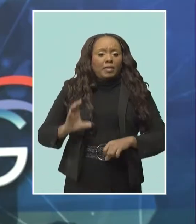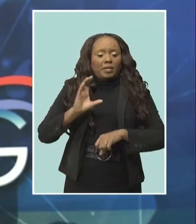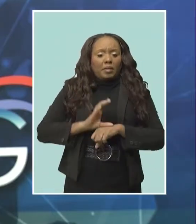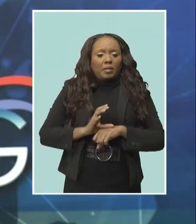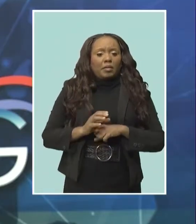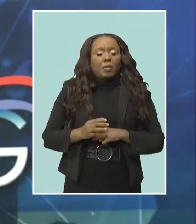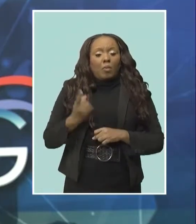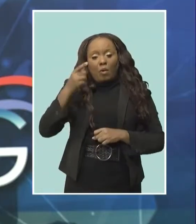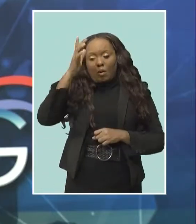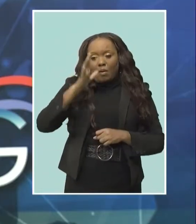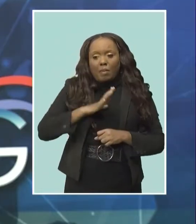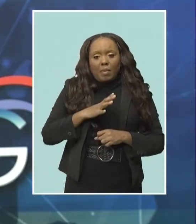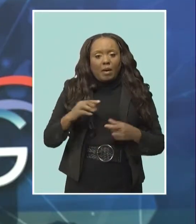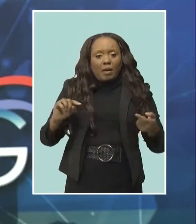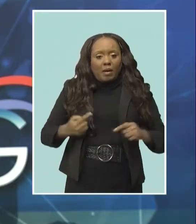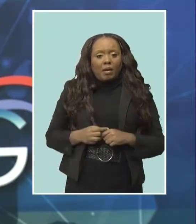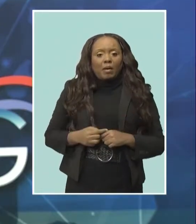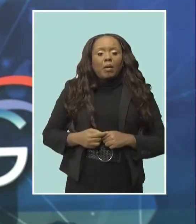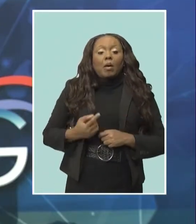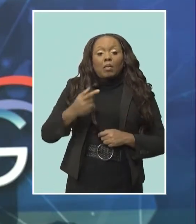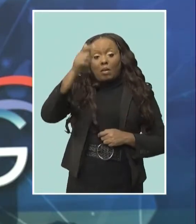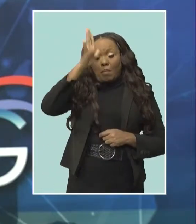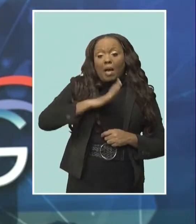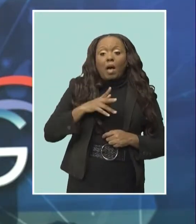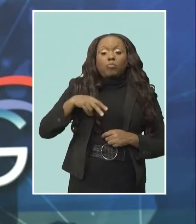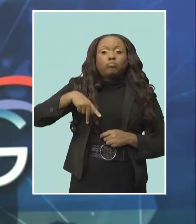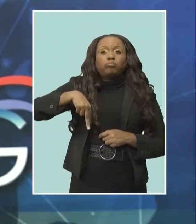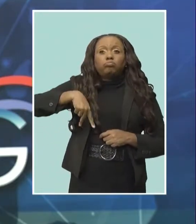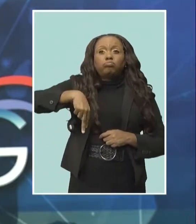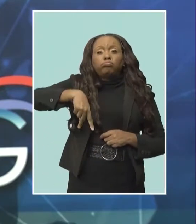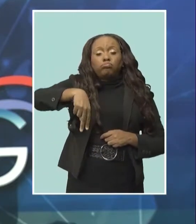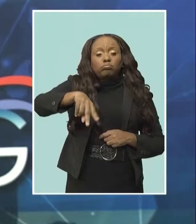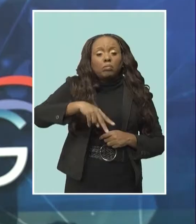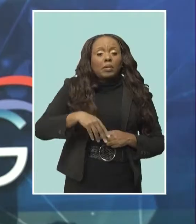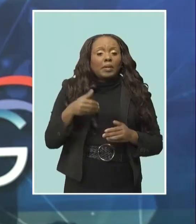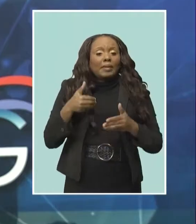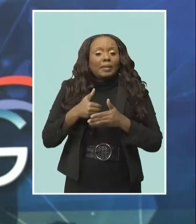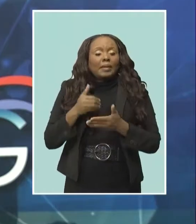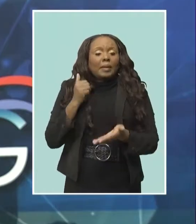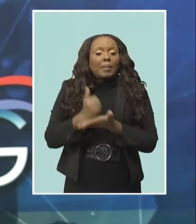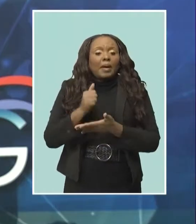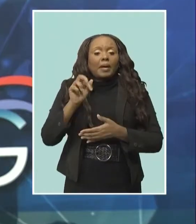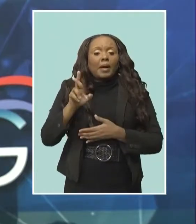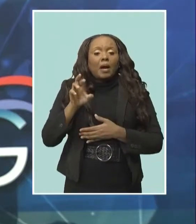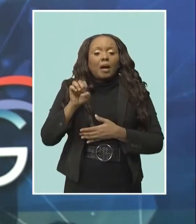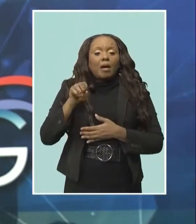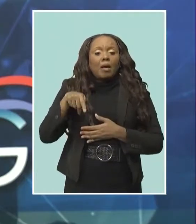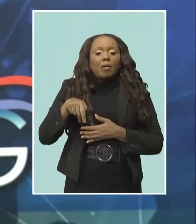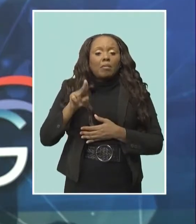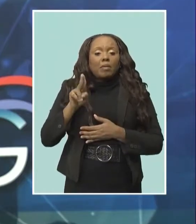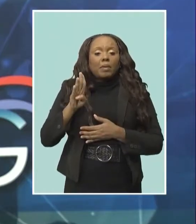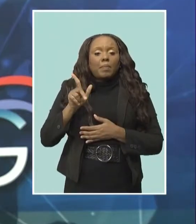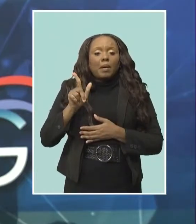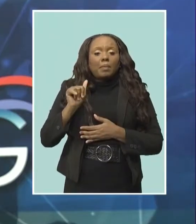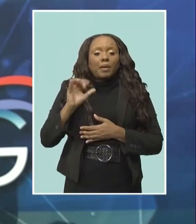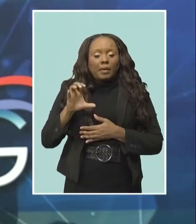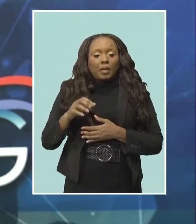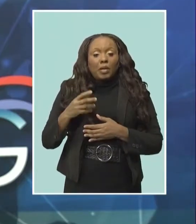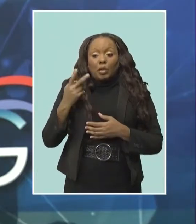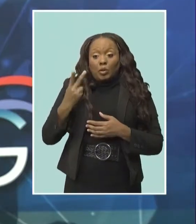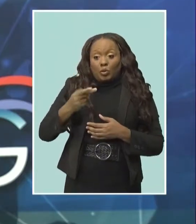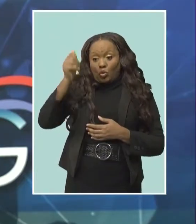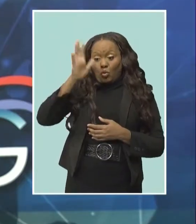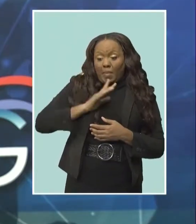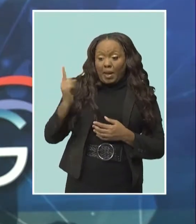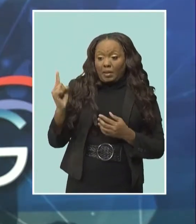was walking in the area of the Republic Bank at Worthing when he encountered two males dressed in all black and ski masks who